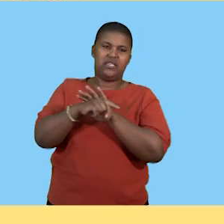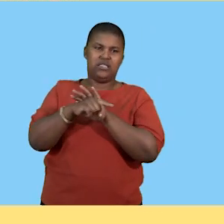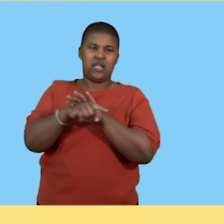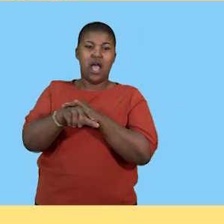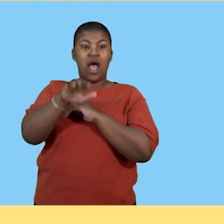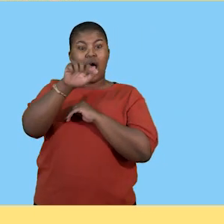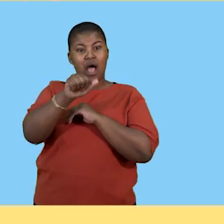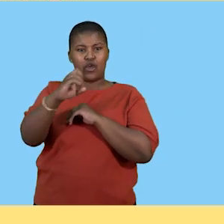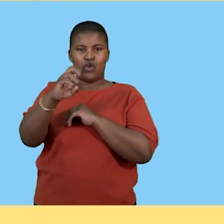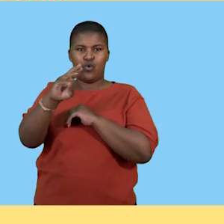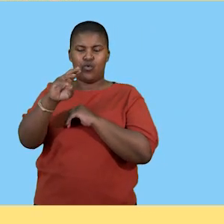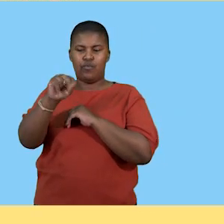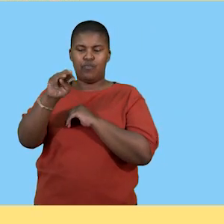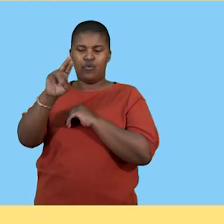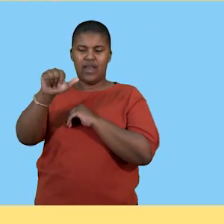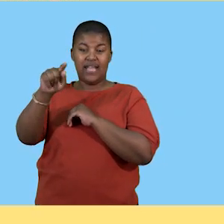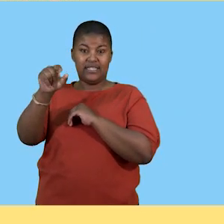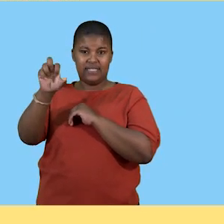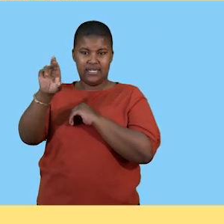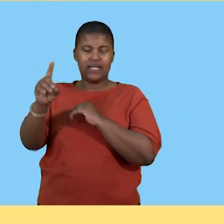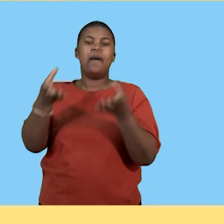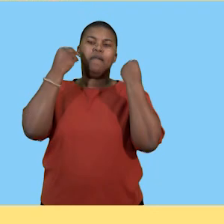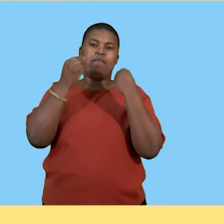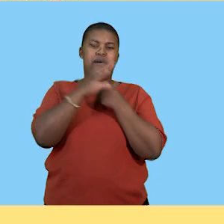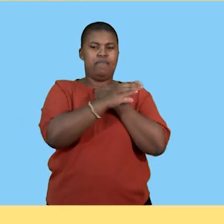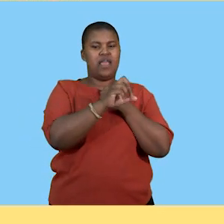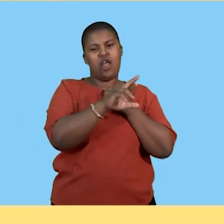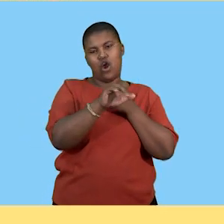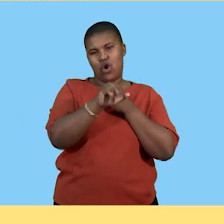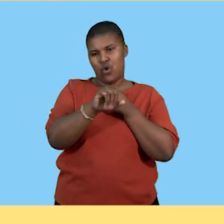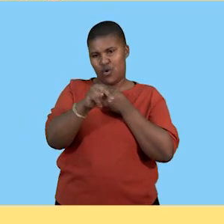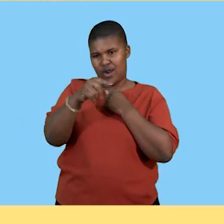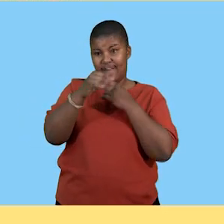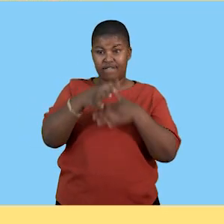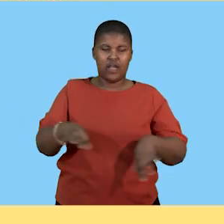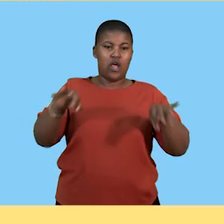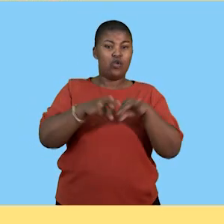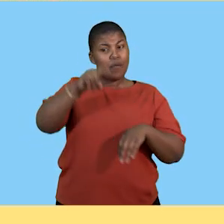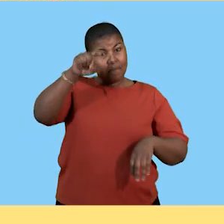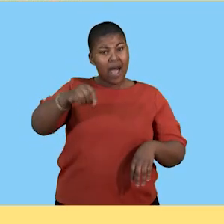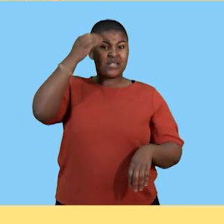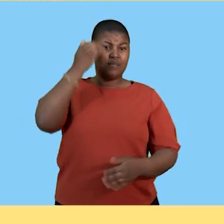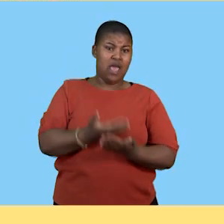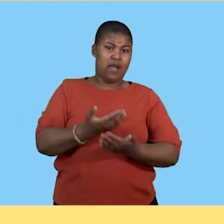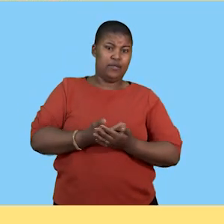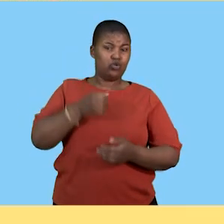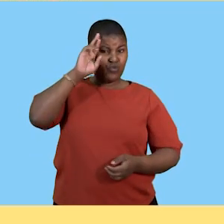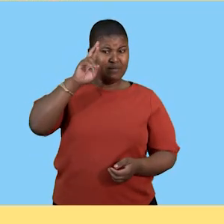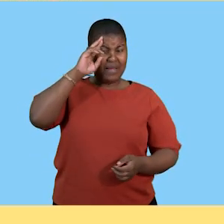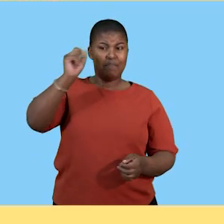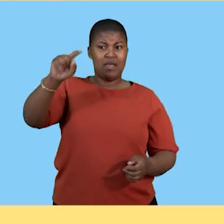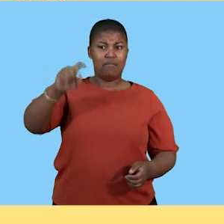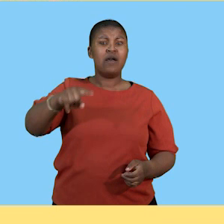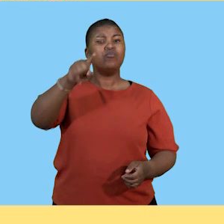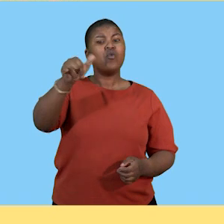accumulated depreciation gives you carrying value. Very important that you are able to remember